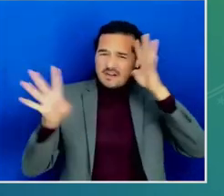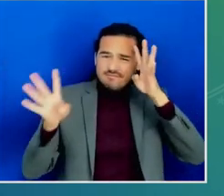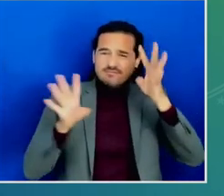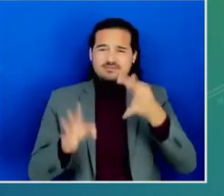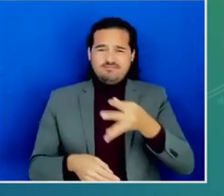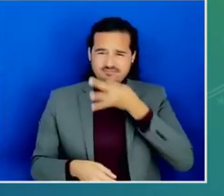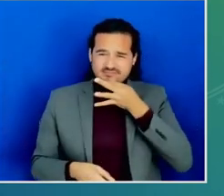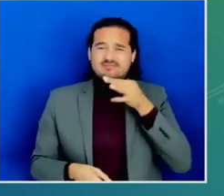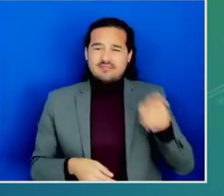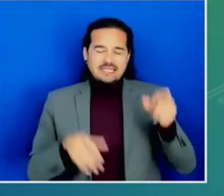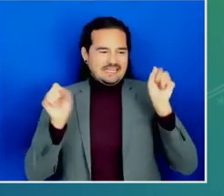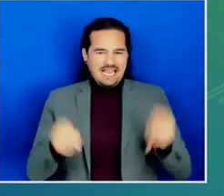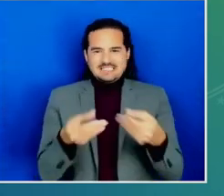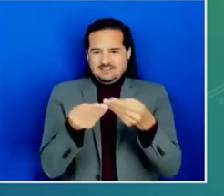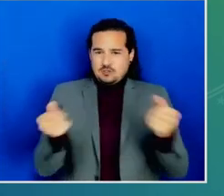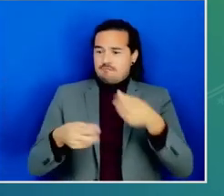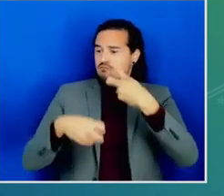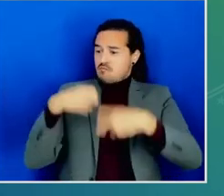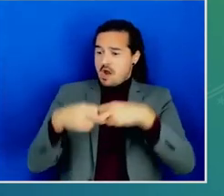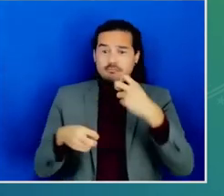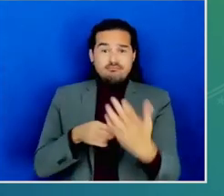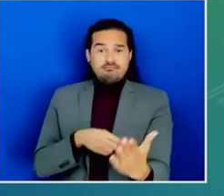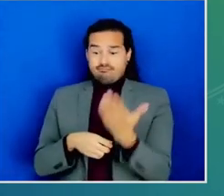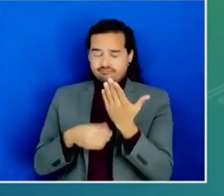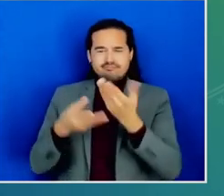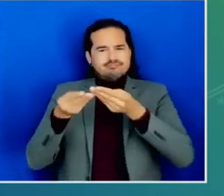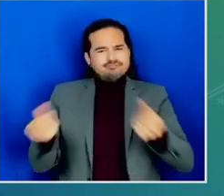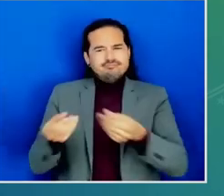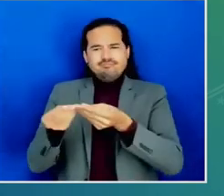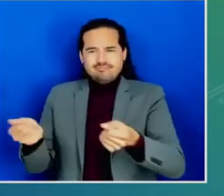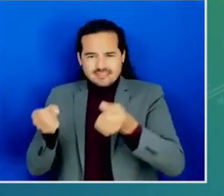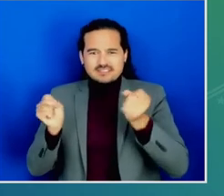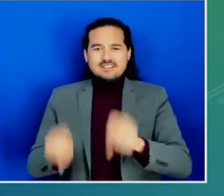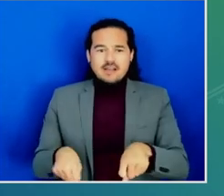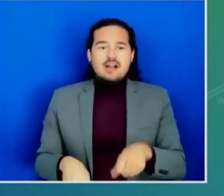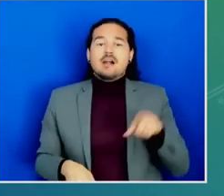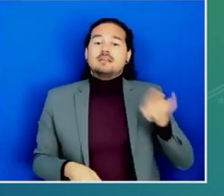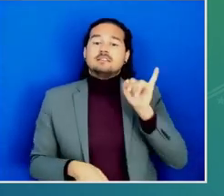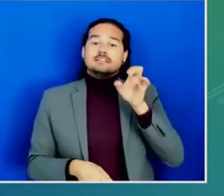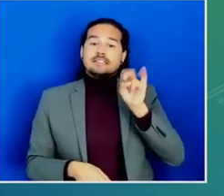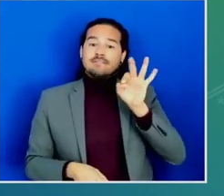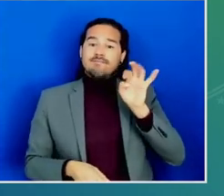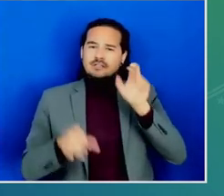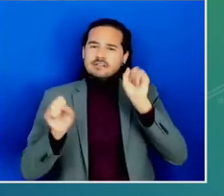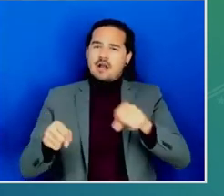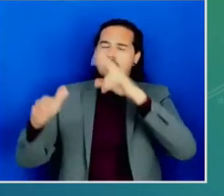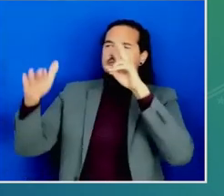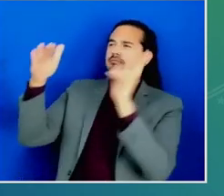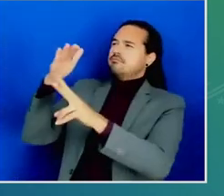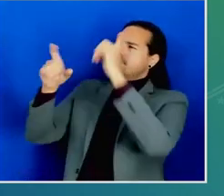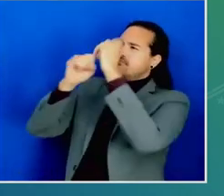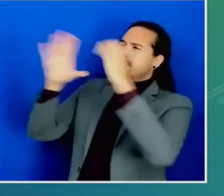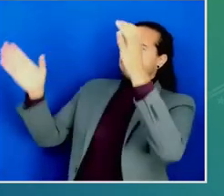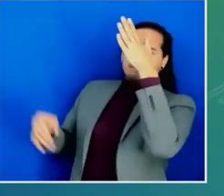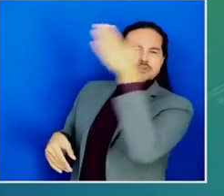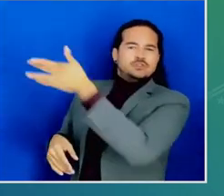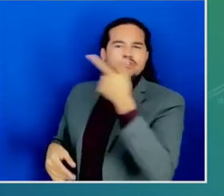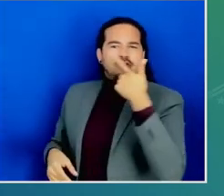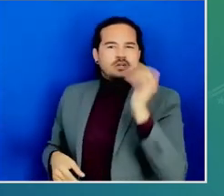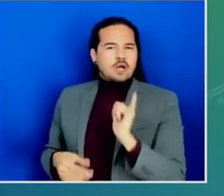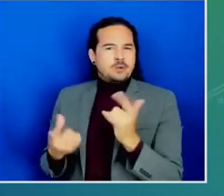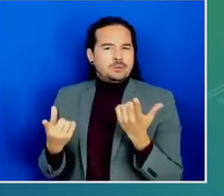only capable of solving urgent problems, but someone who sees the opportunities of the future and always, always with their eyes